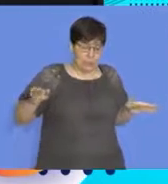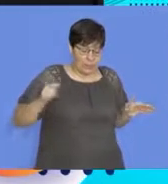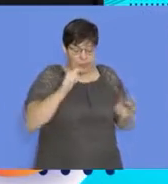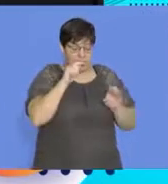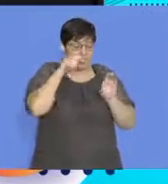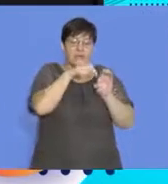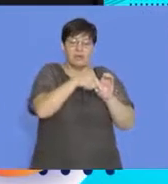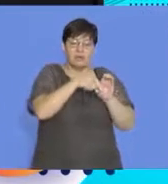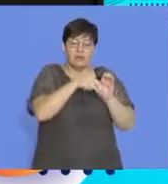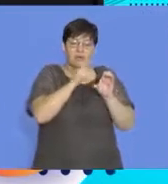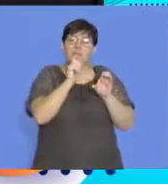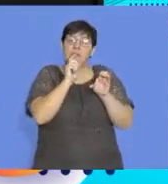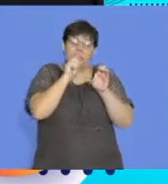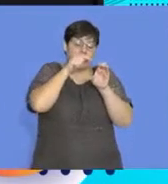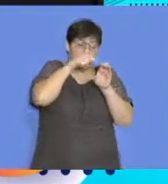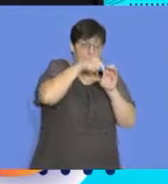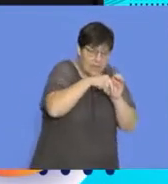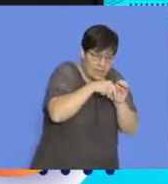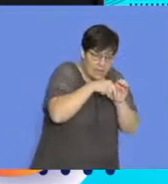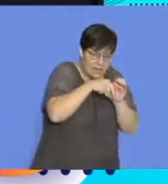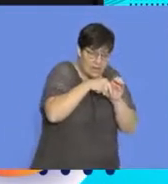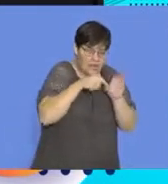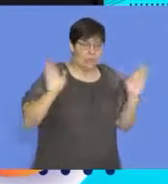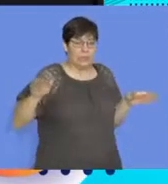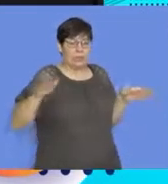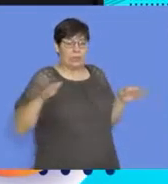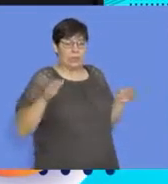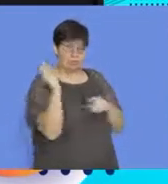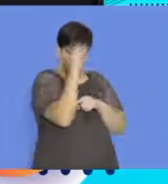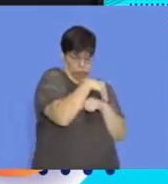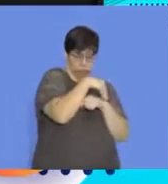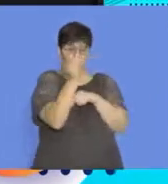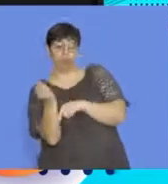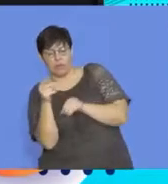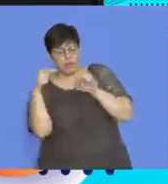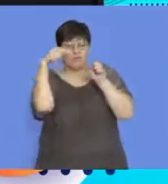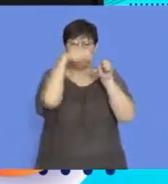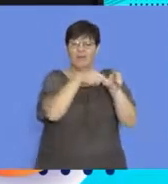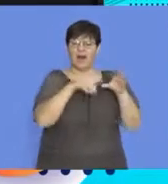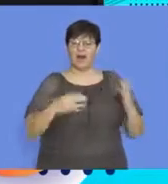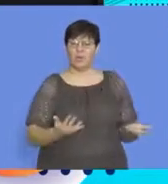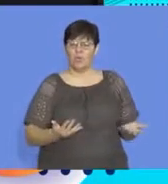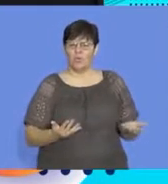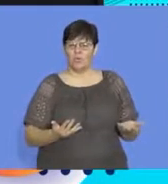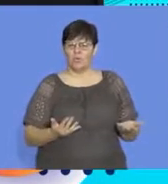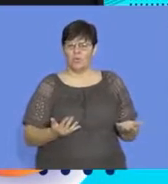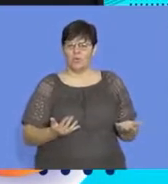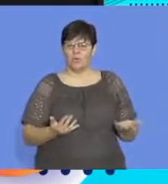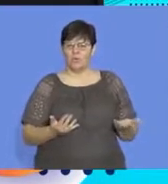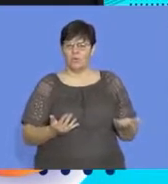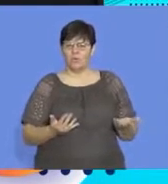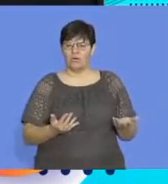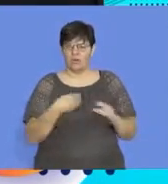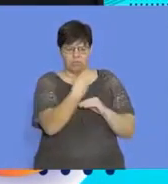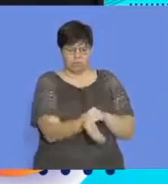get its beak into the flower. If the flower wasn't strong and sturdy, right, it would flop over,